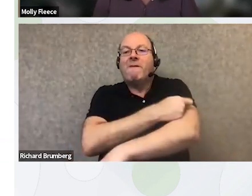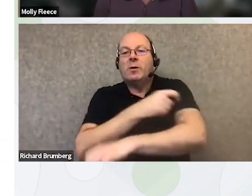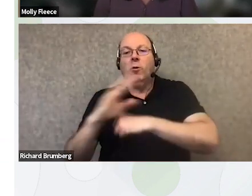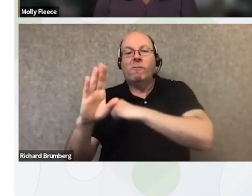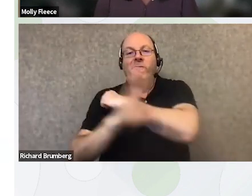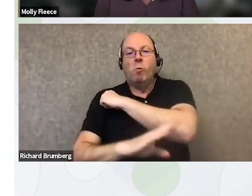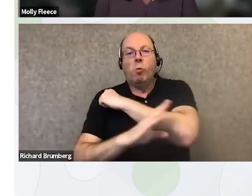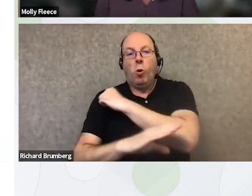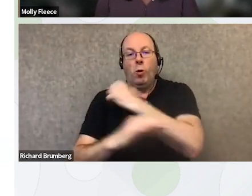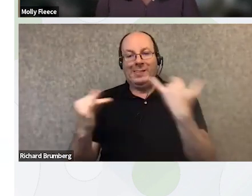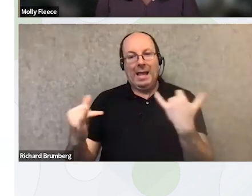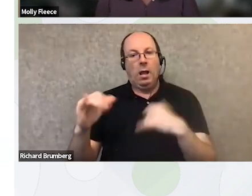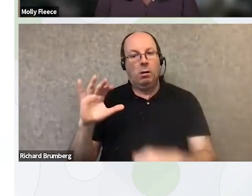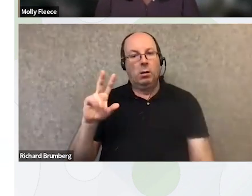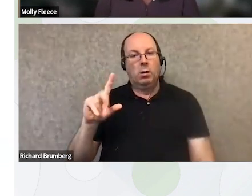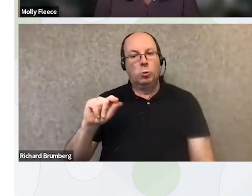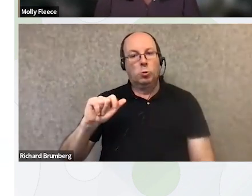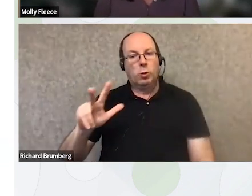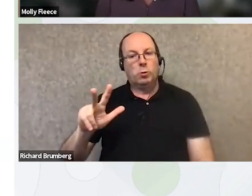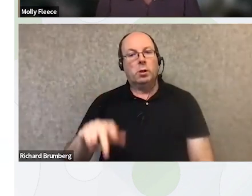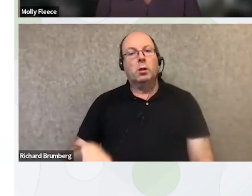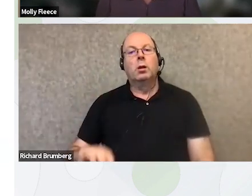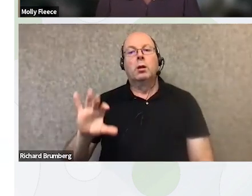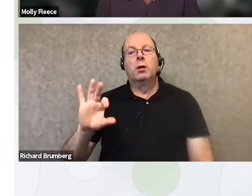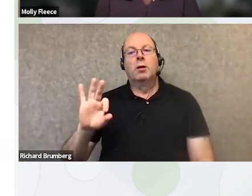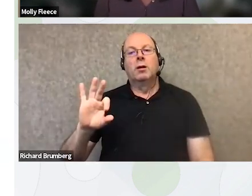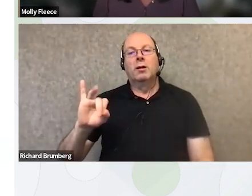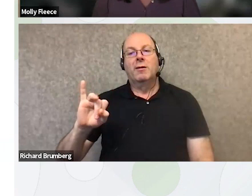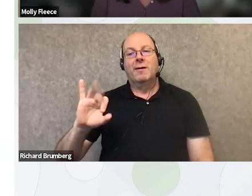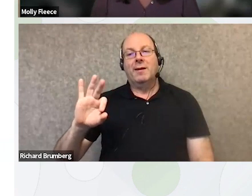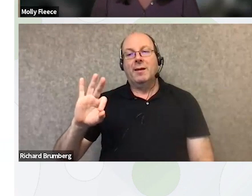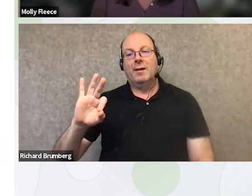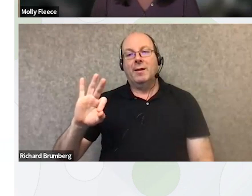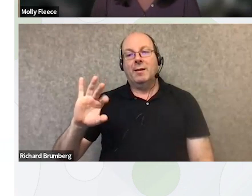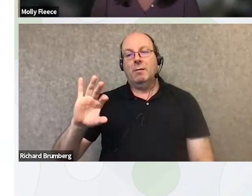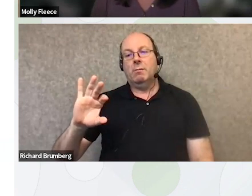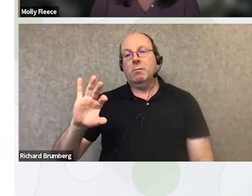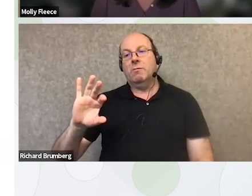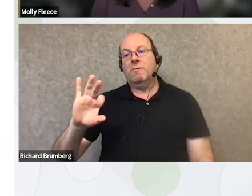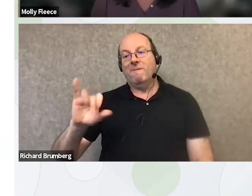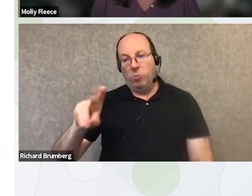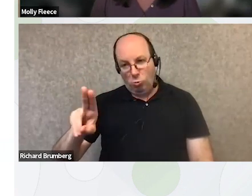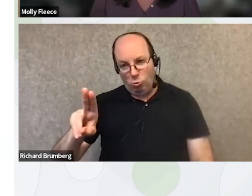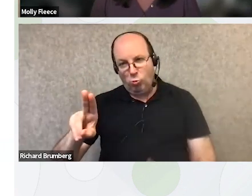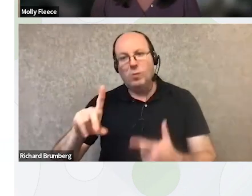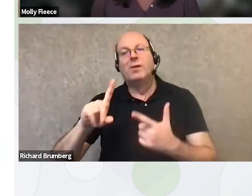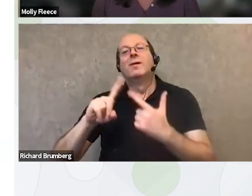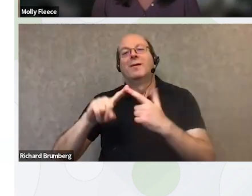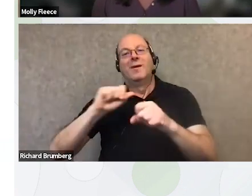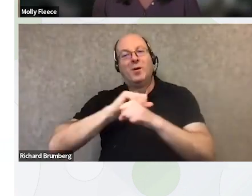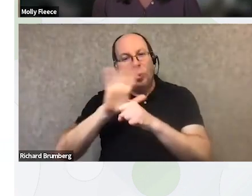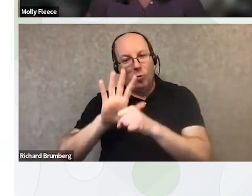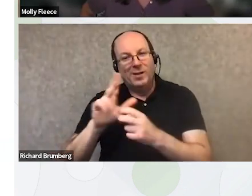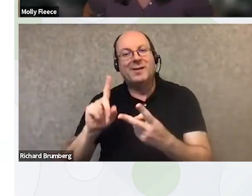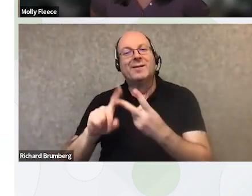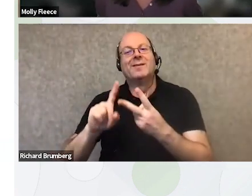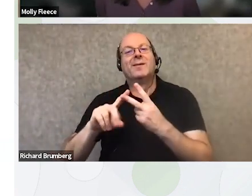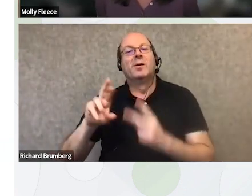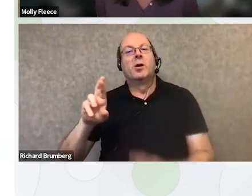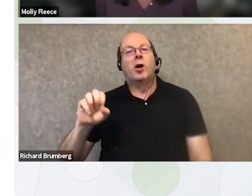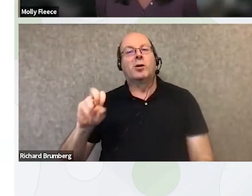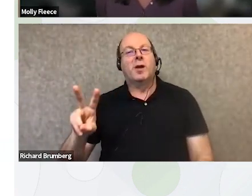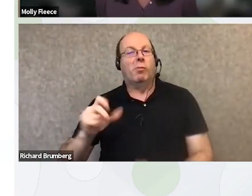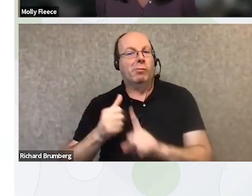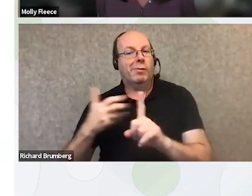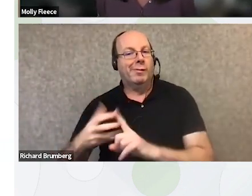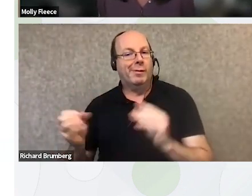for influenza, COVID, as well as RSV. And so I'll talk about all of these in a little bit more detail, but just